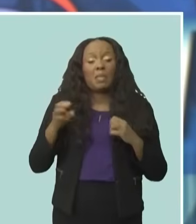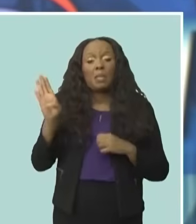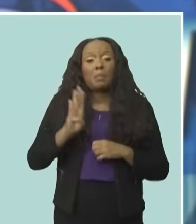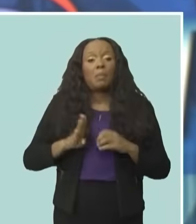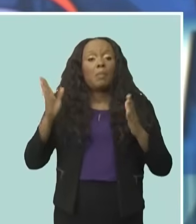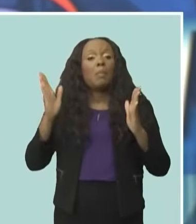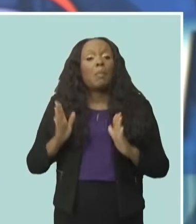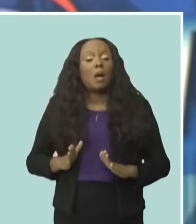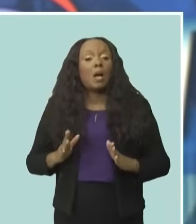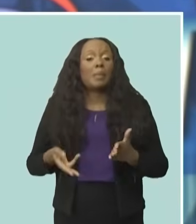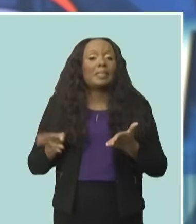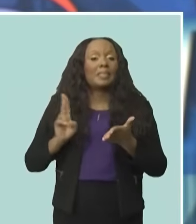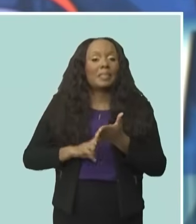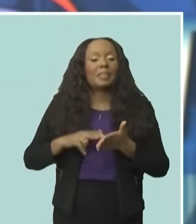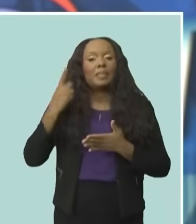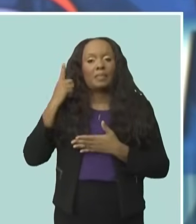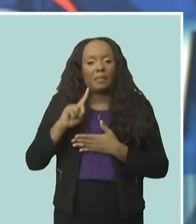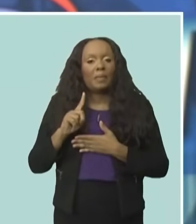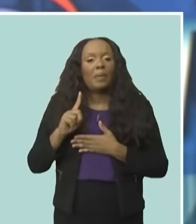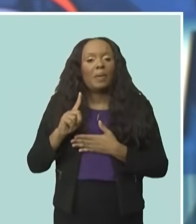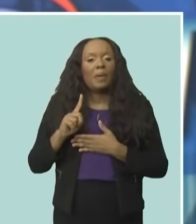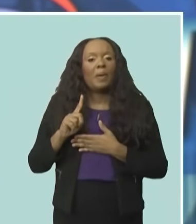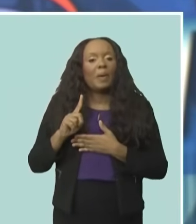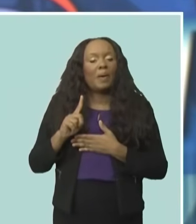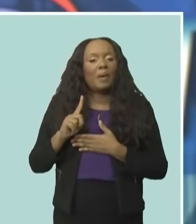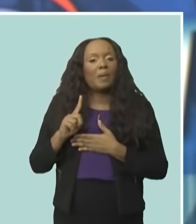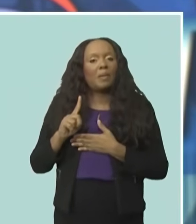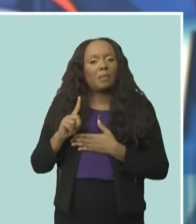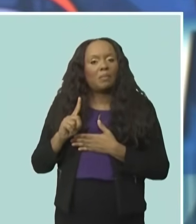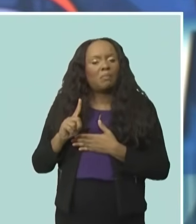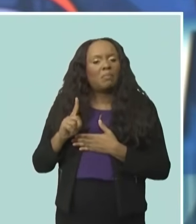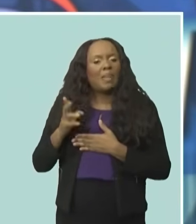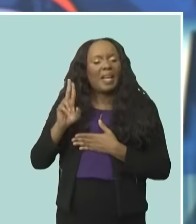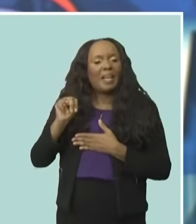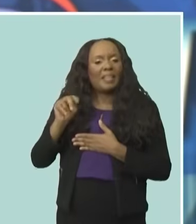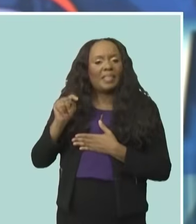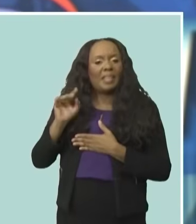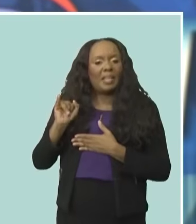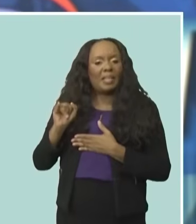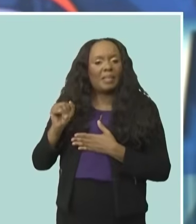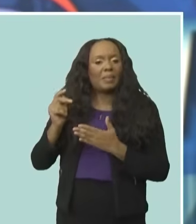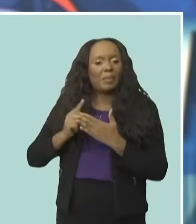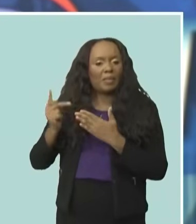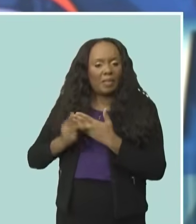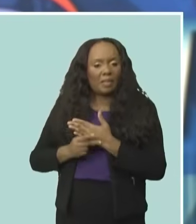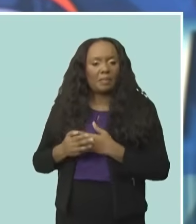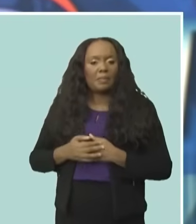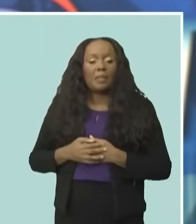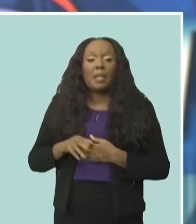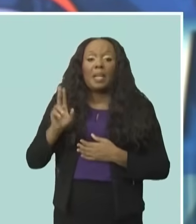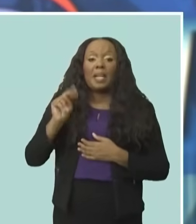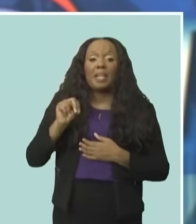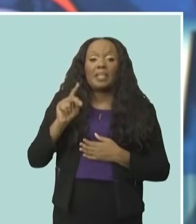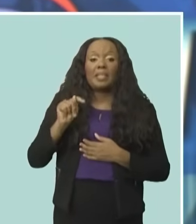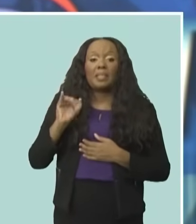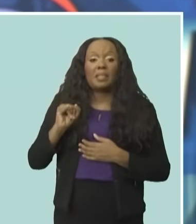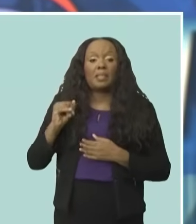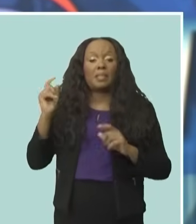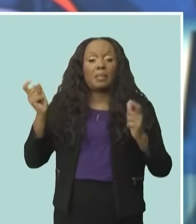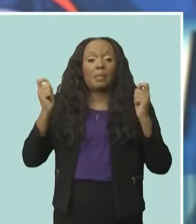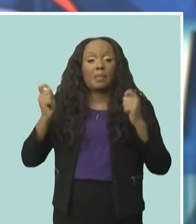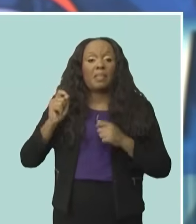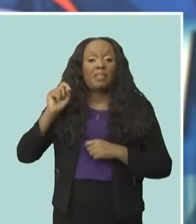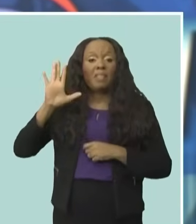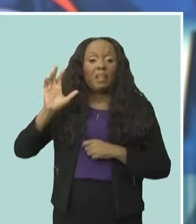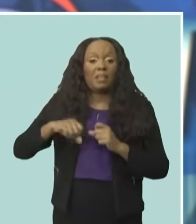NTI. Director Dr. Alison Leacock shared the information while noting that the NTI is celebrating 5 years of offering